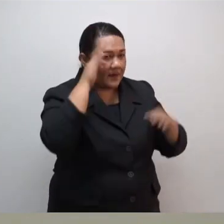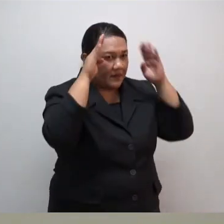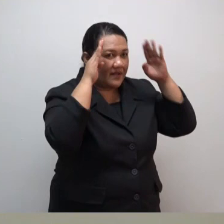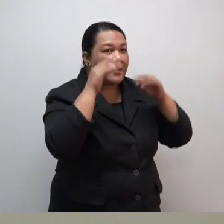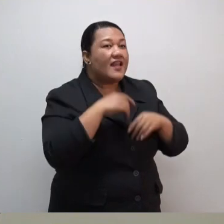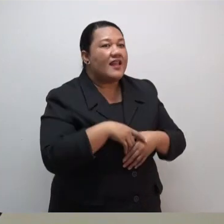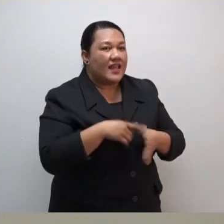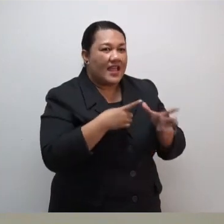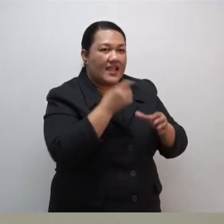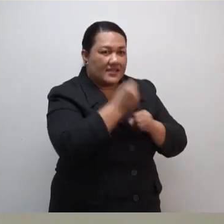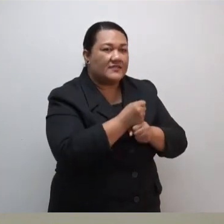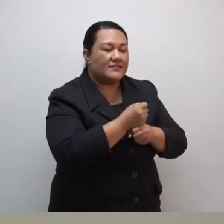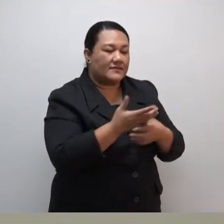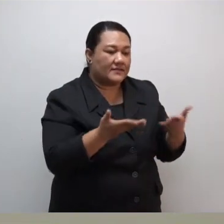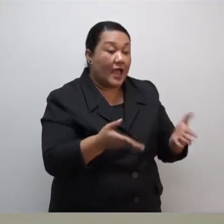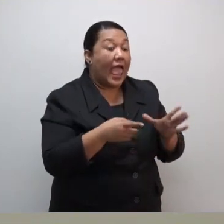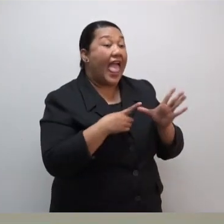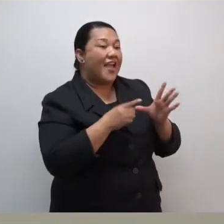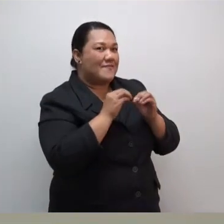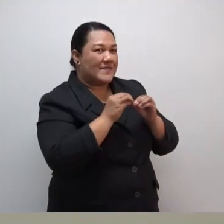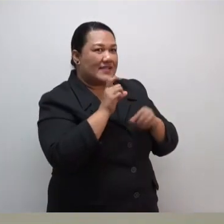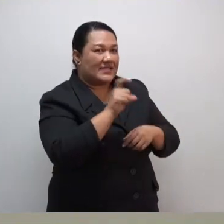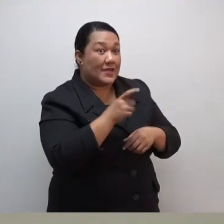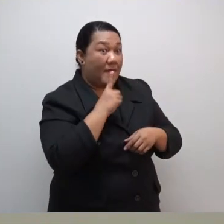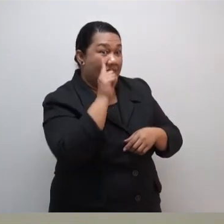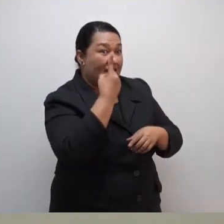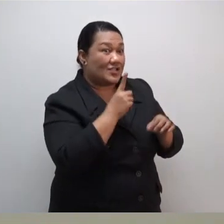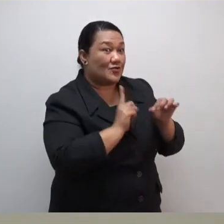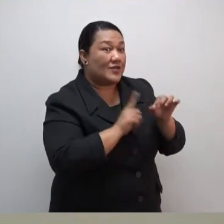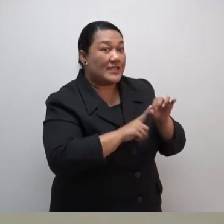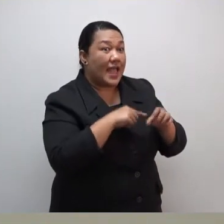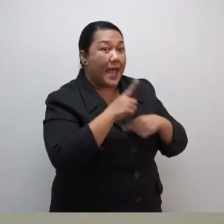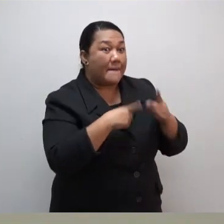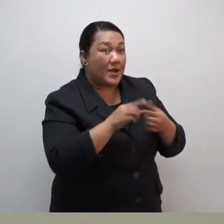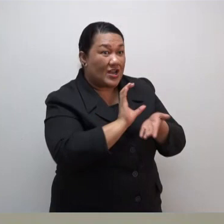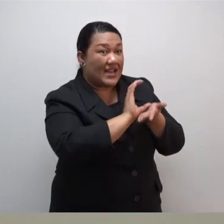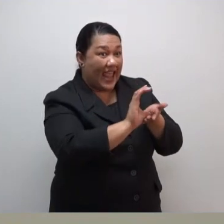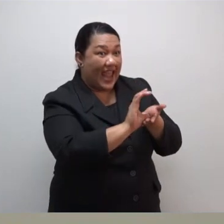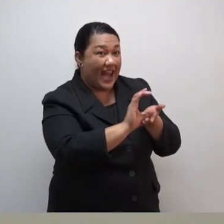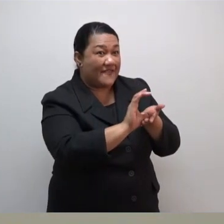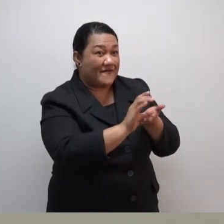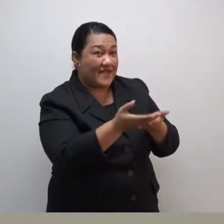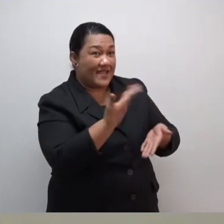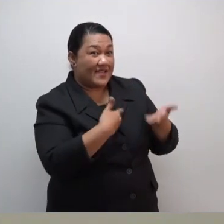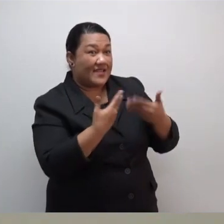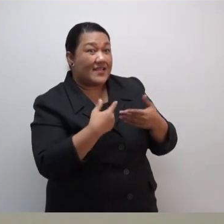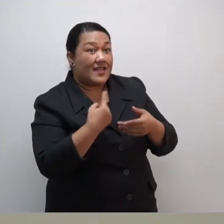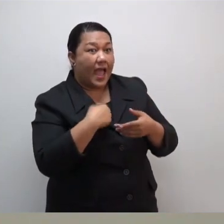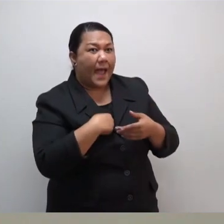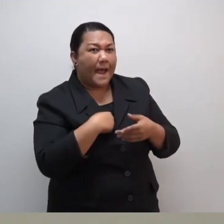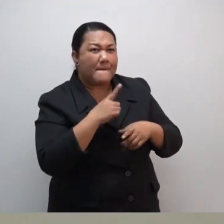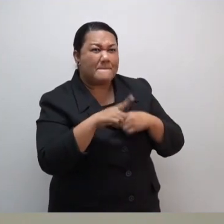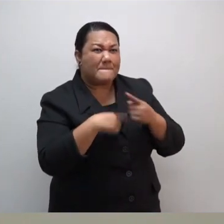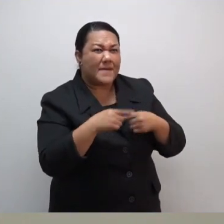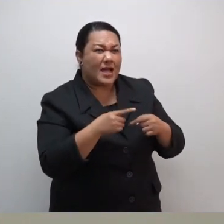Mr. Attorney General, Apinisa from FBC. Basically, sir, my first question would be on clarification. If you can just clarify if there is a threshold to